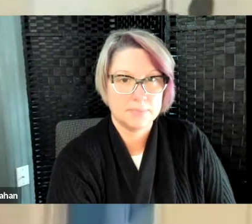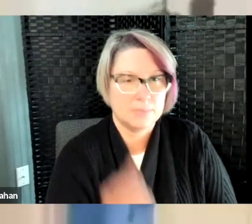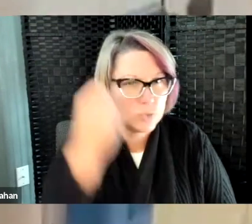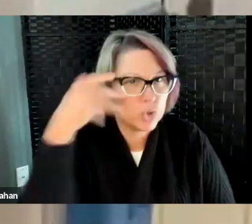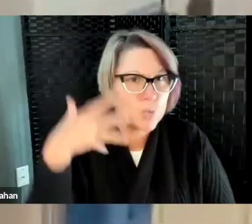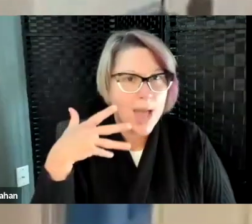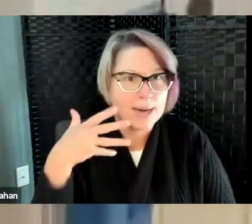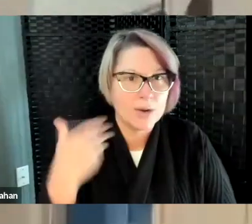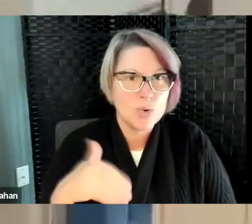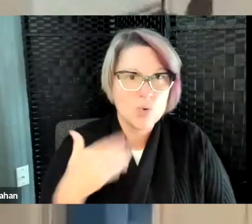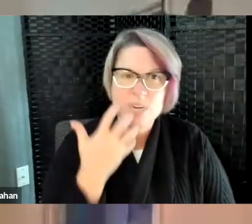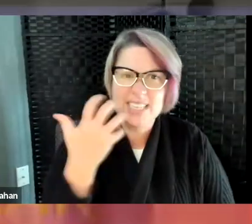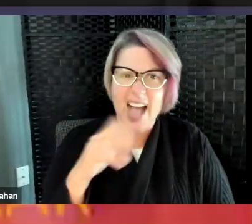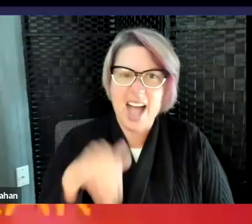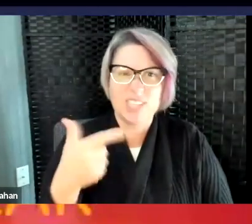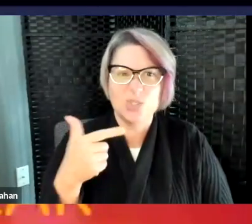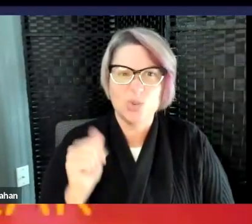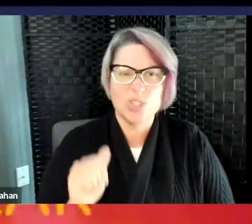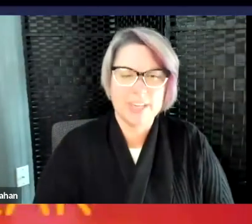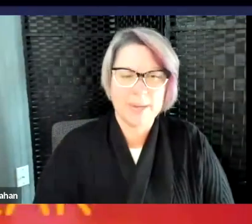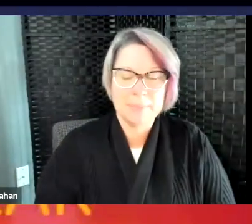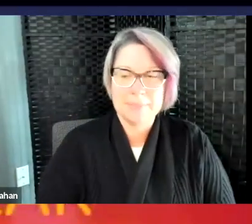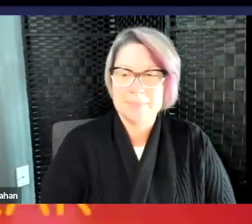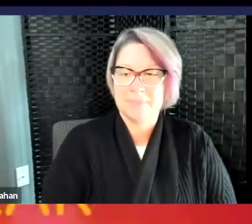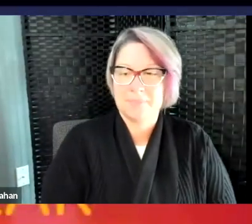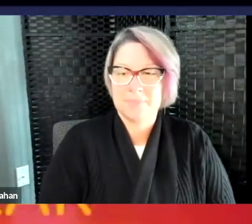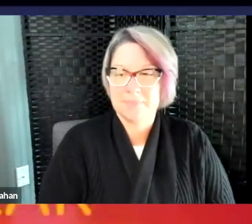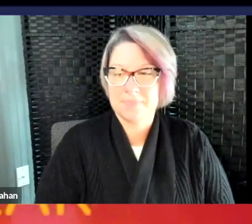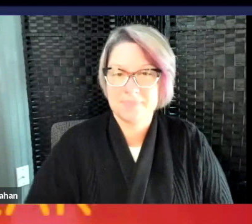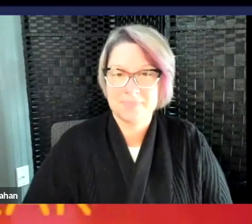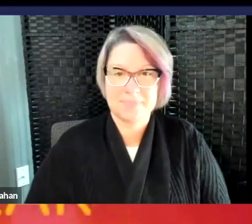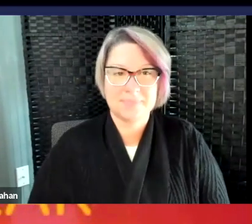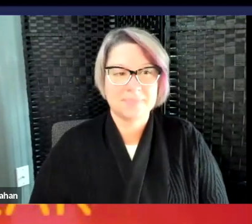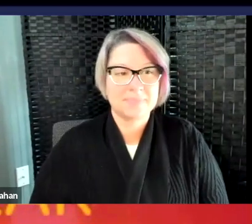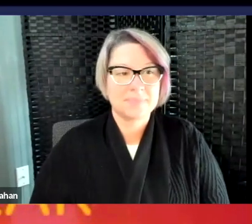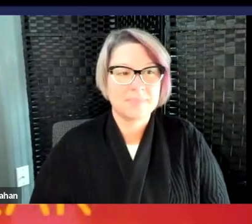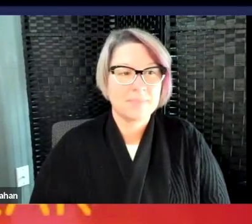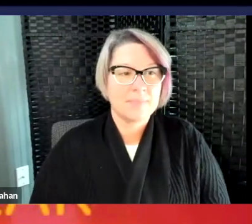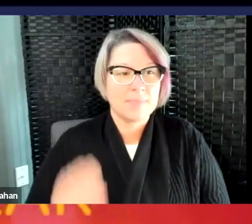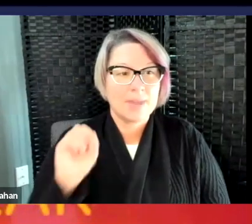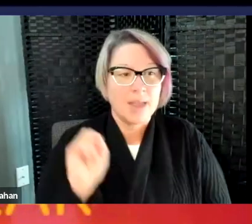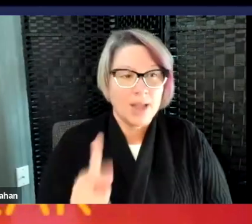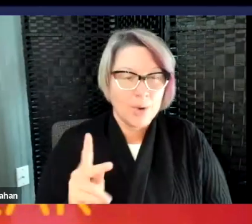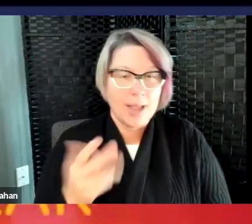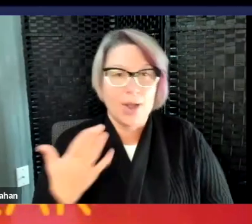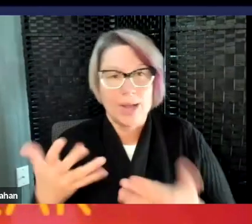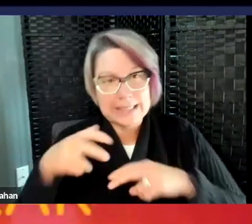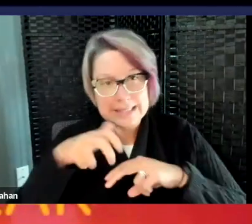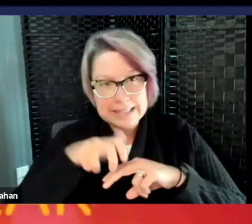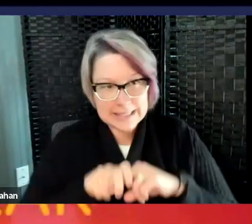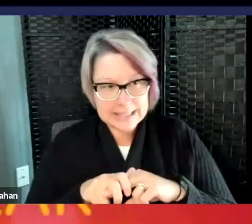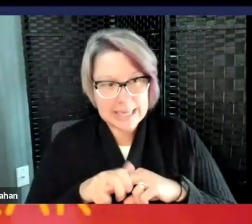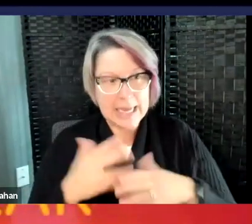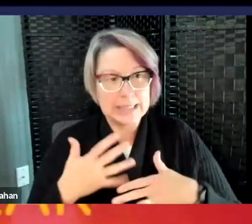bit. It's hot in Georgia. Okay, let's go back. All right. So everyone, maybe sit back down. Take a